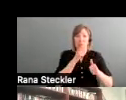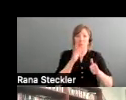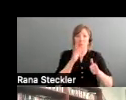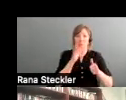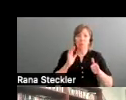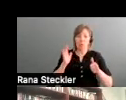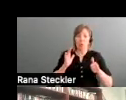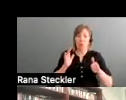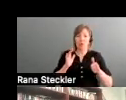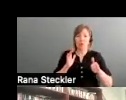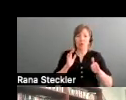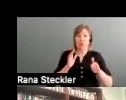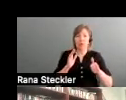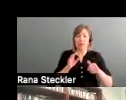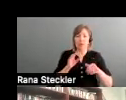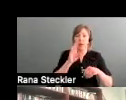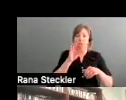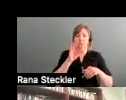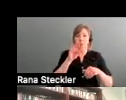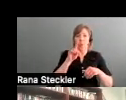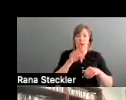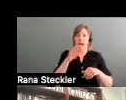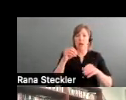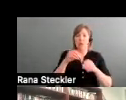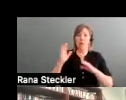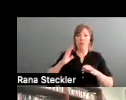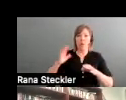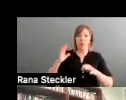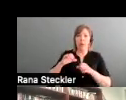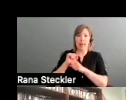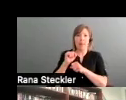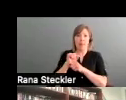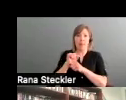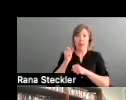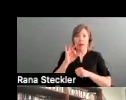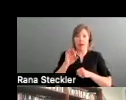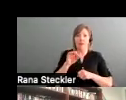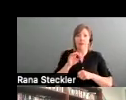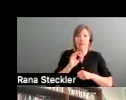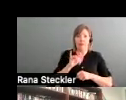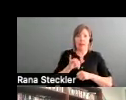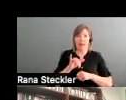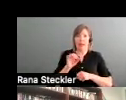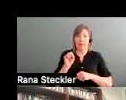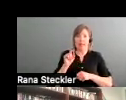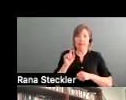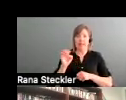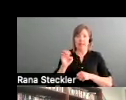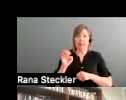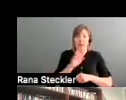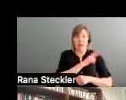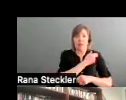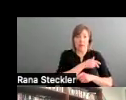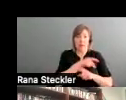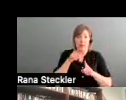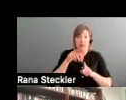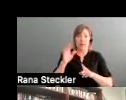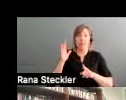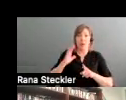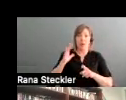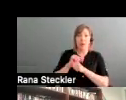been boarded out to a former employee of St. Elizabeth's at the former